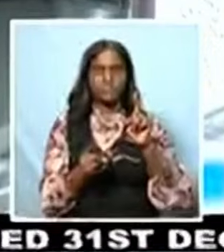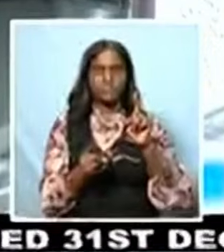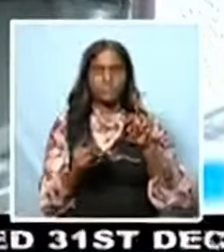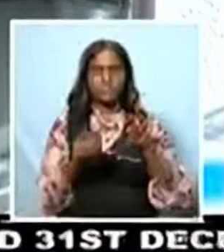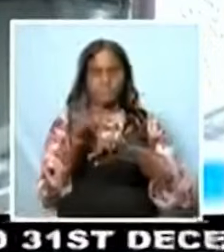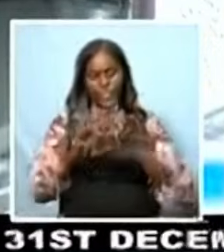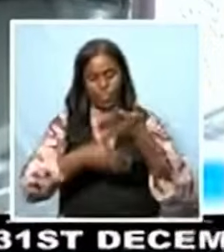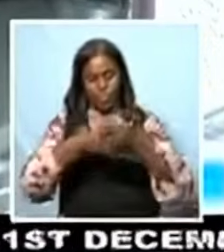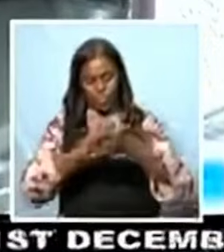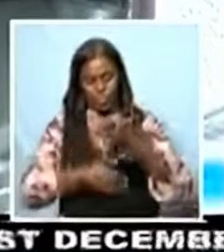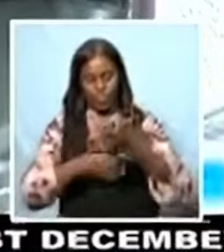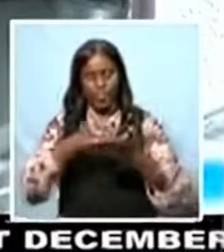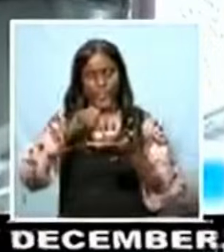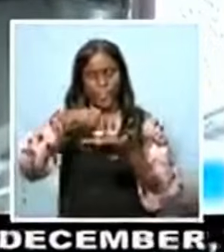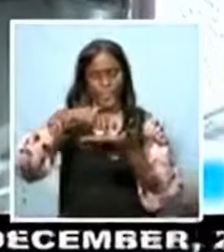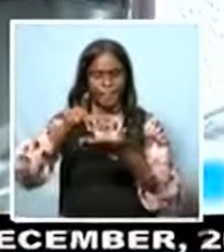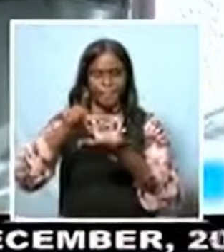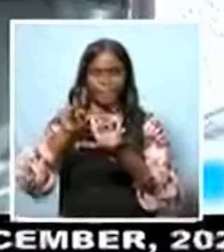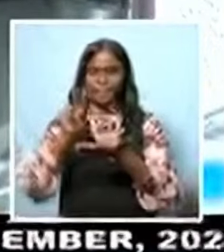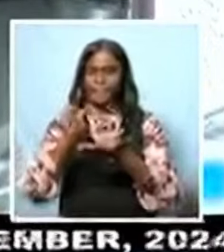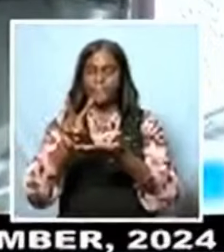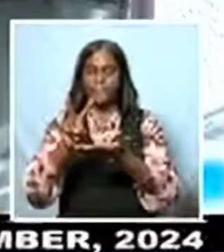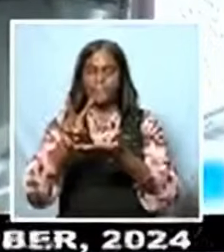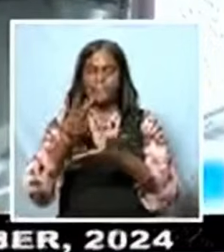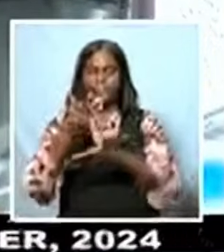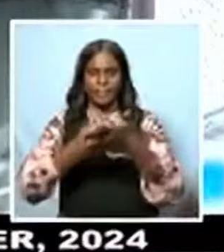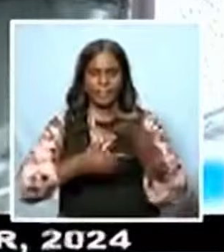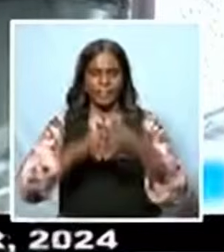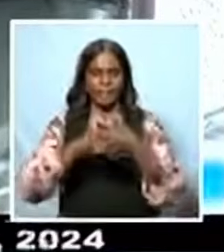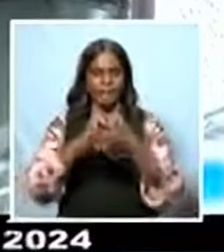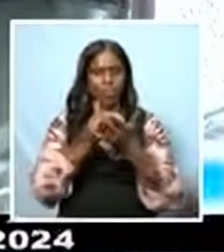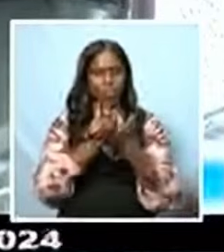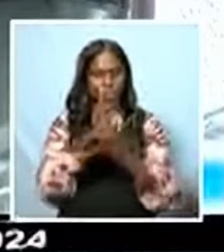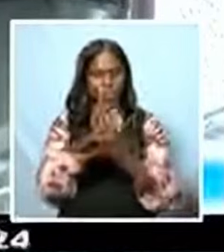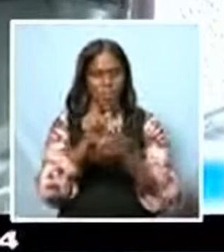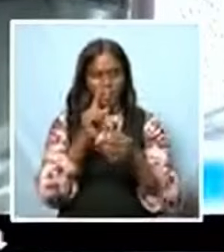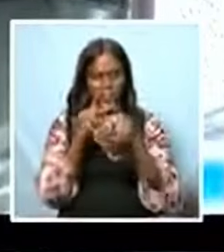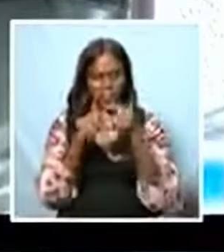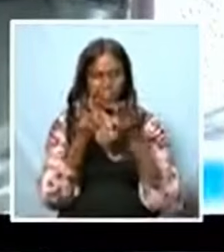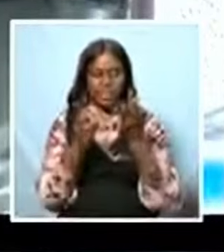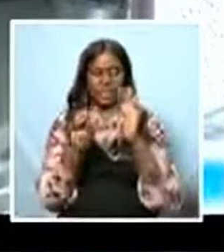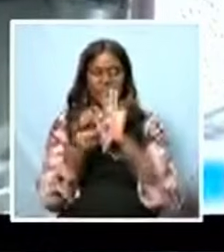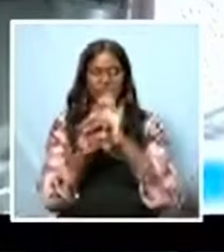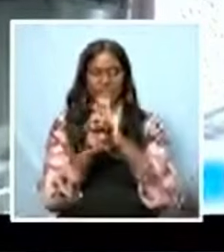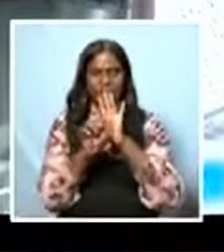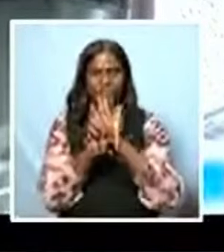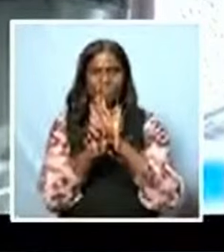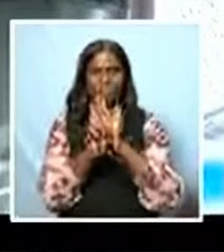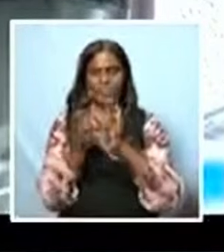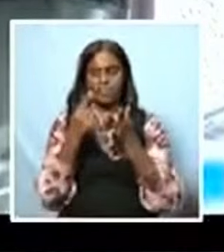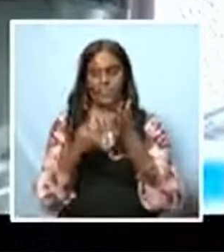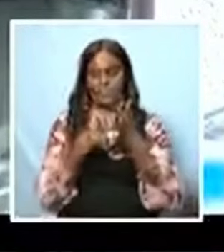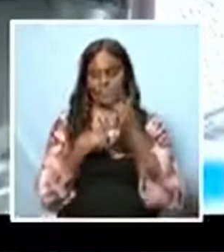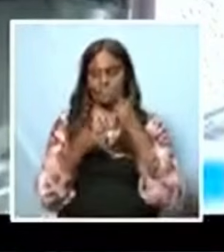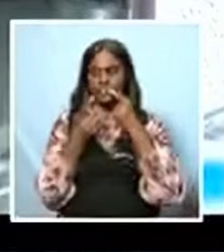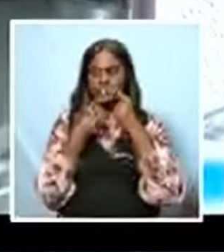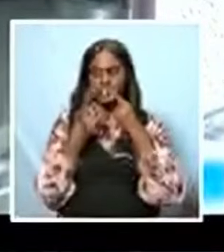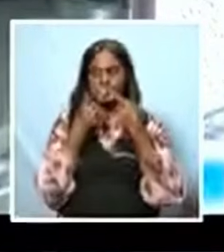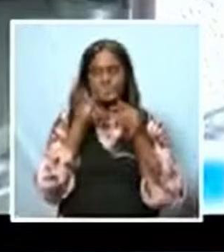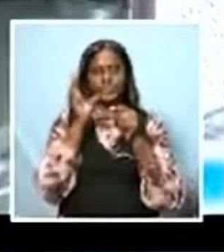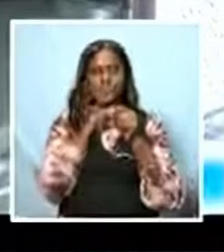templates, to the payment vouchers. So that's how they queried it. So maybe the example of what I'm talking about